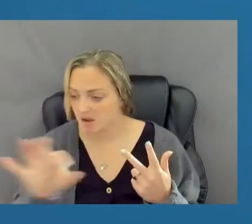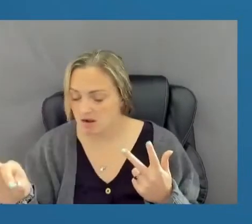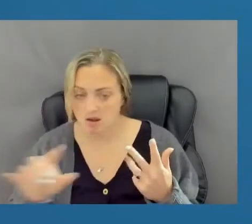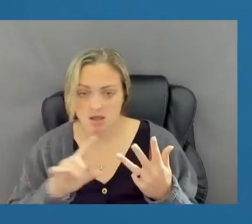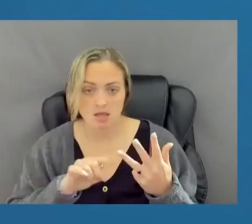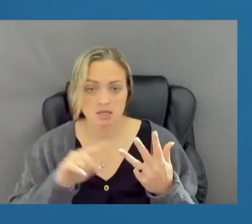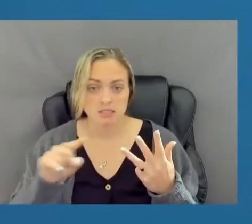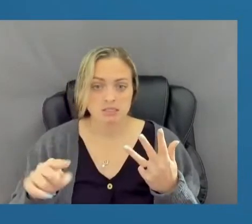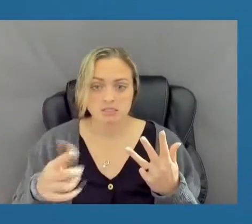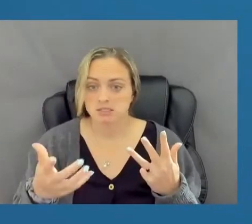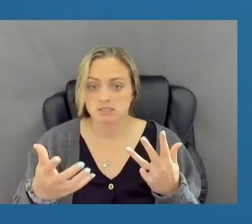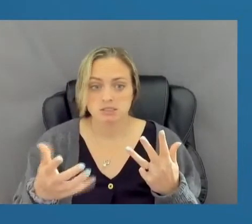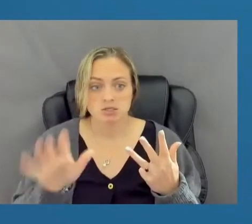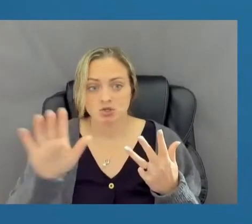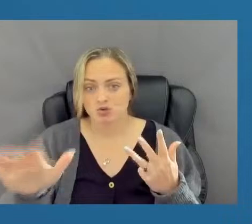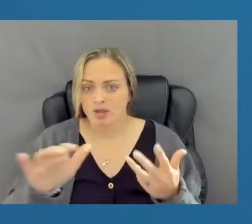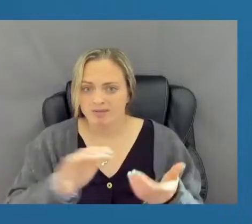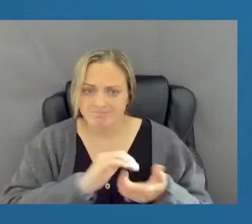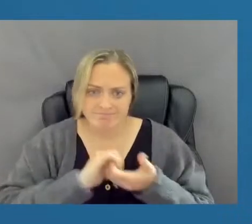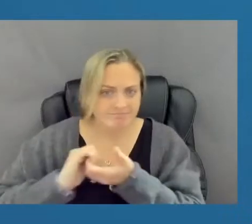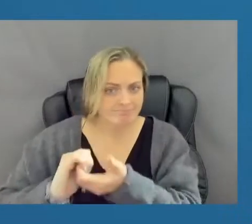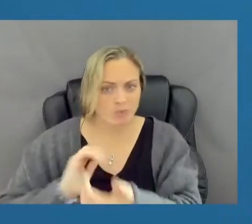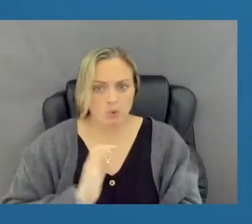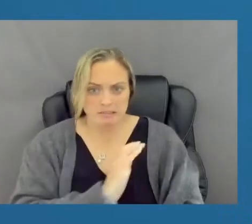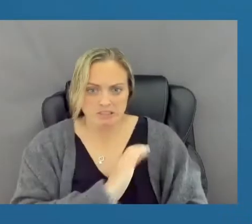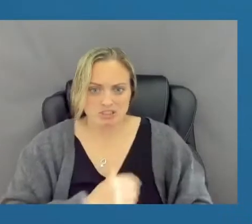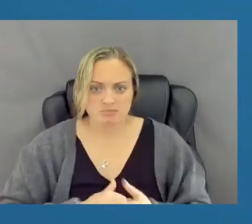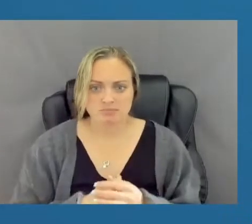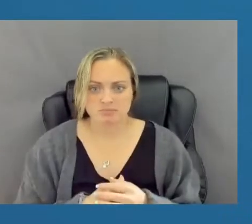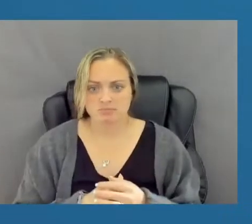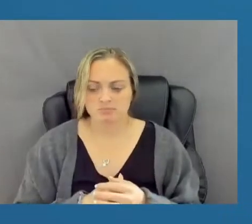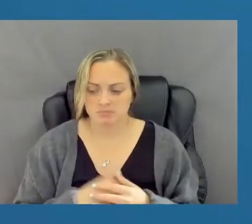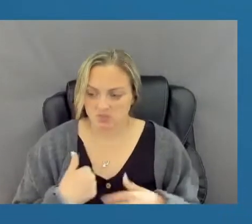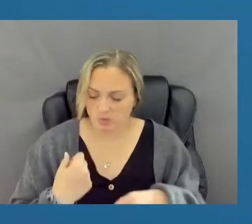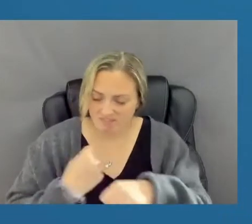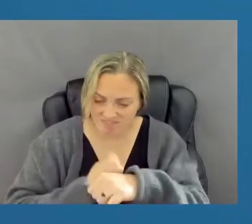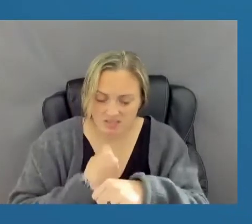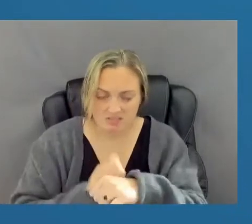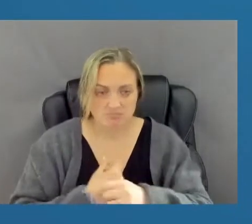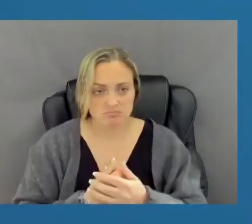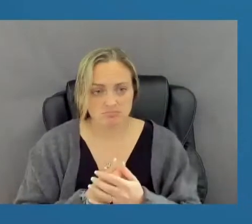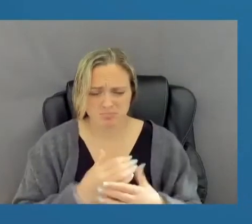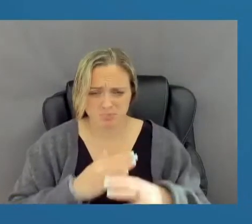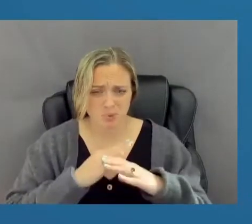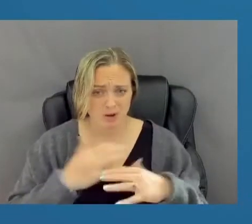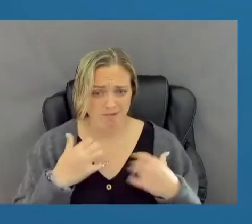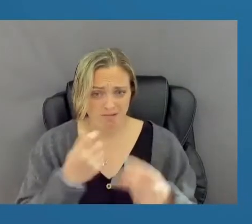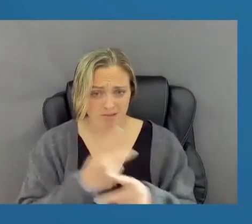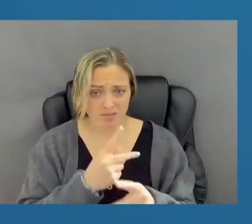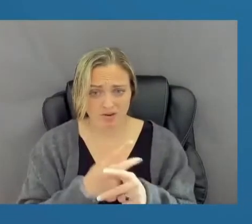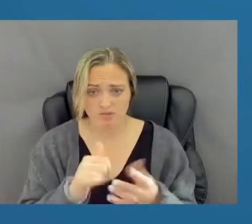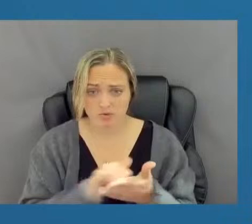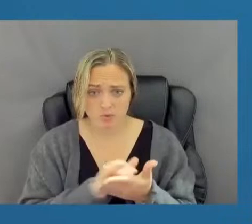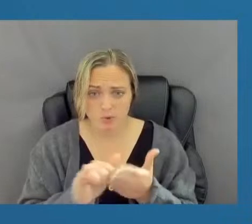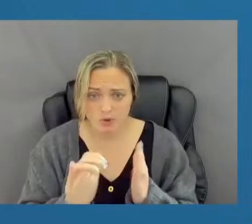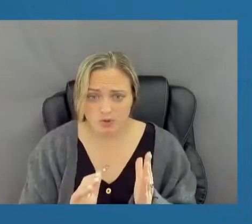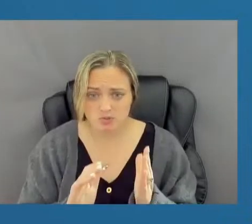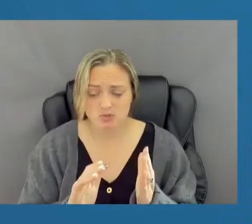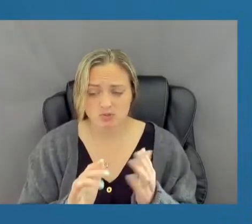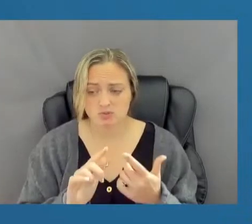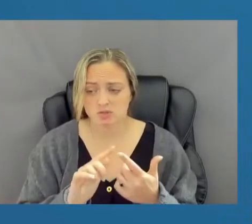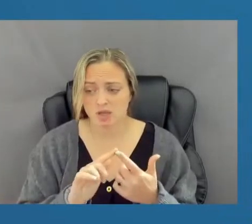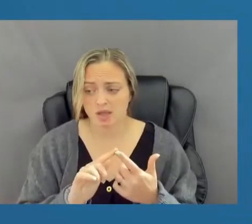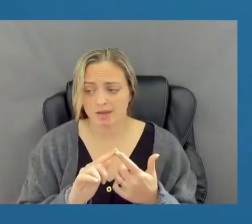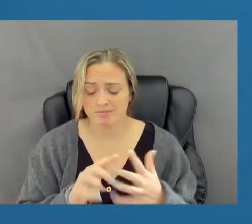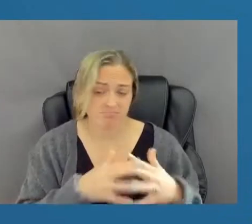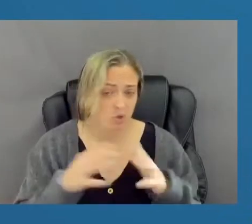great coalition as we fight to protect the health care of New Yorkers and the health care of the